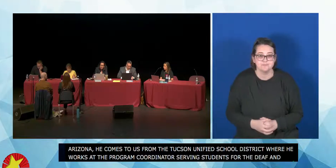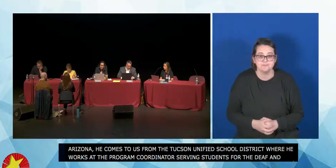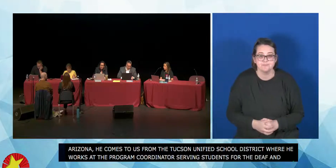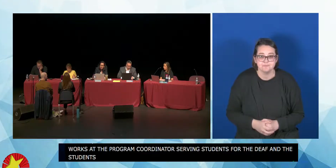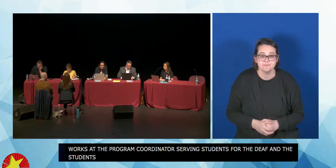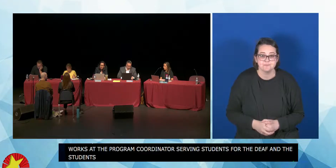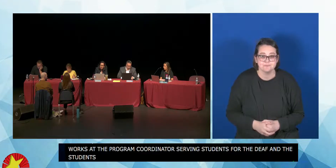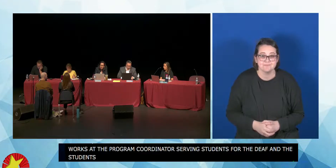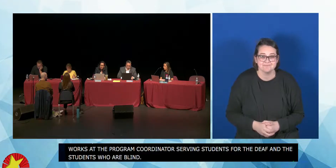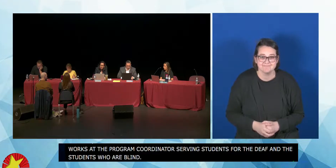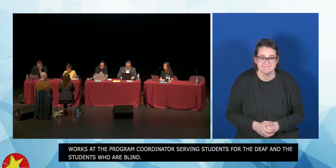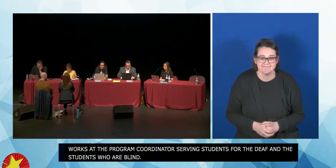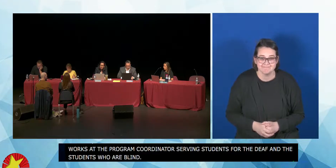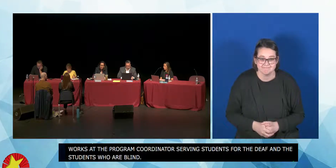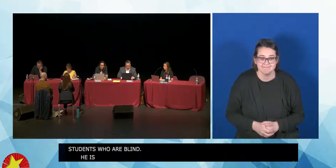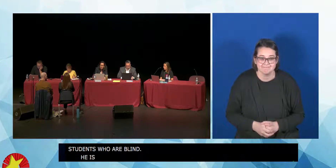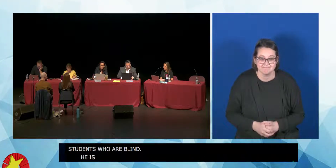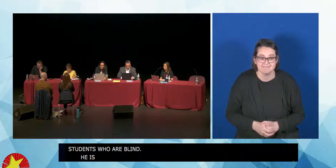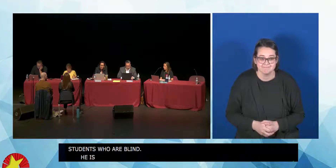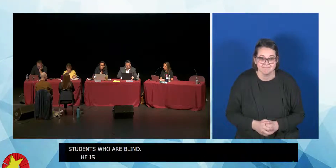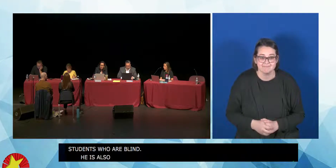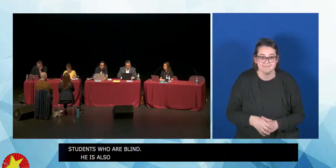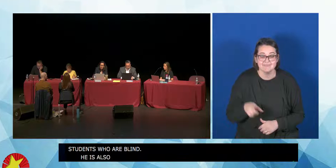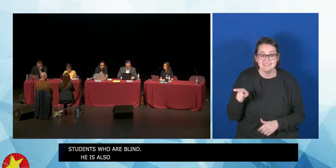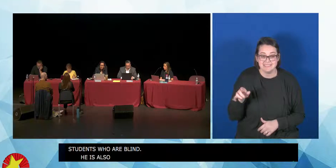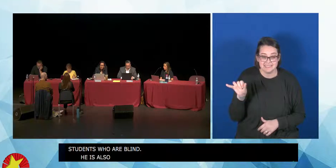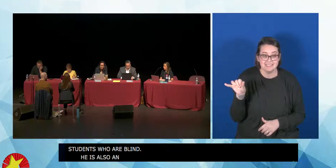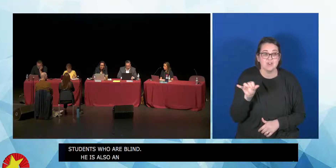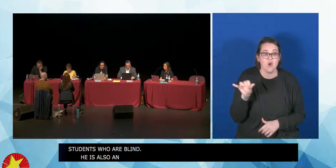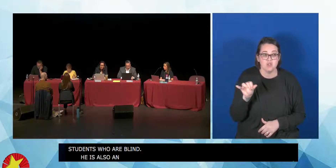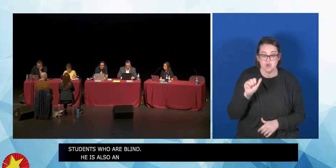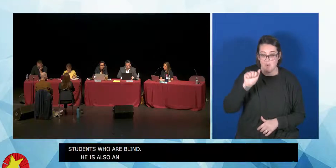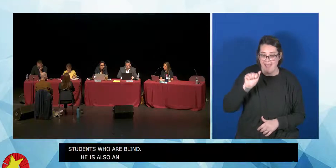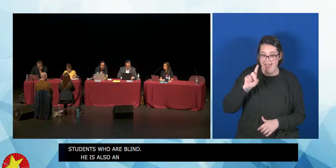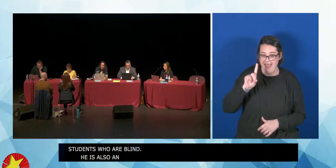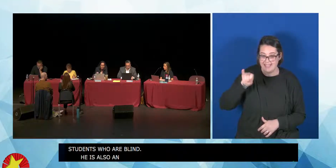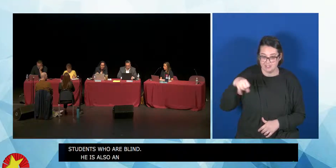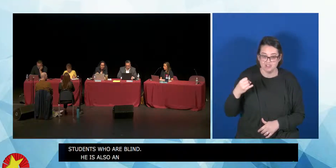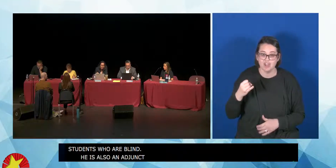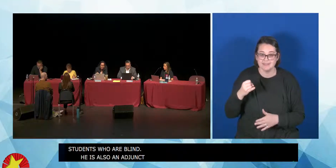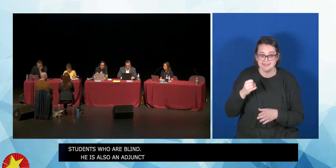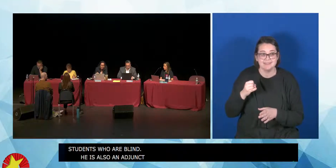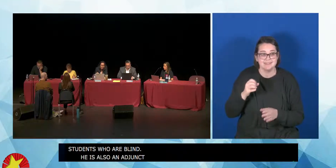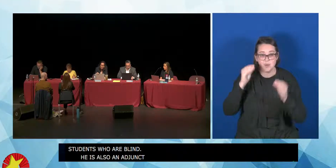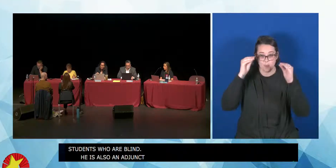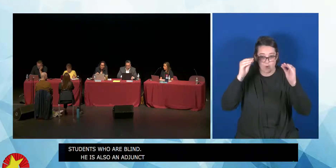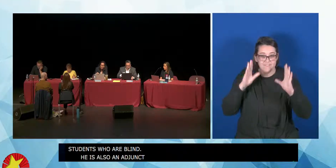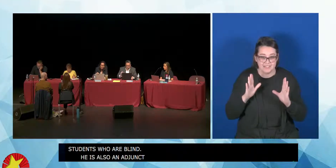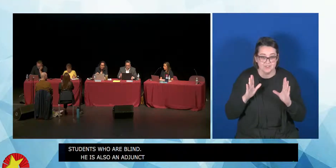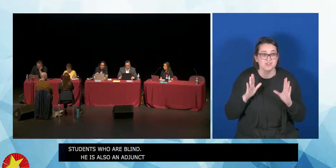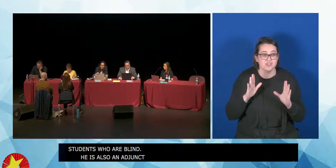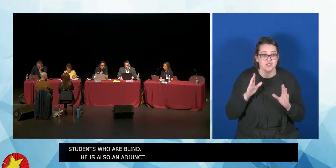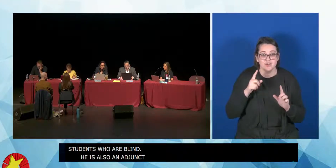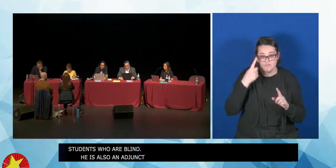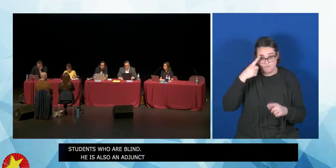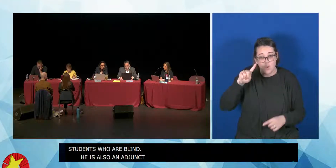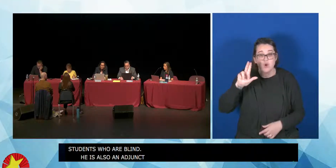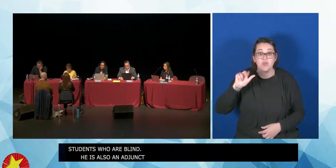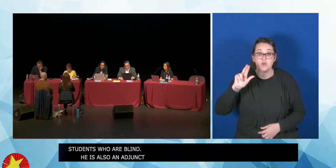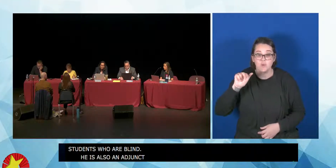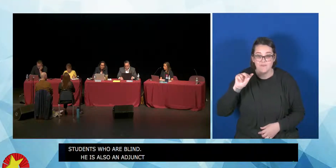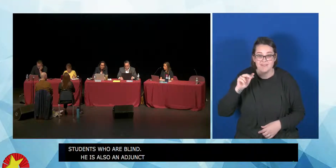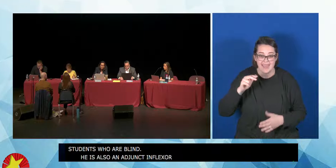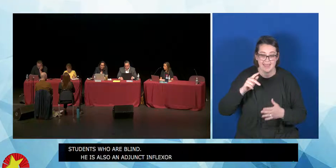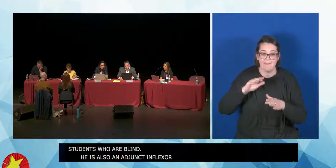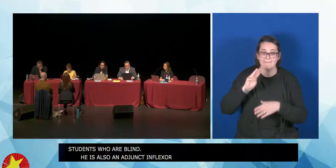also an adjunct instructor at the University of Arizona in deaf education.